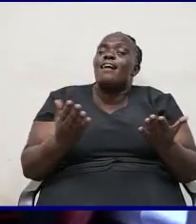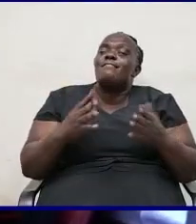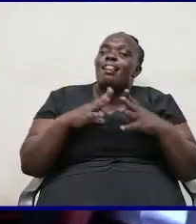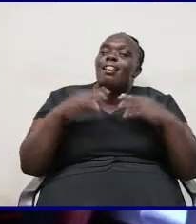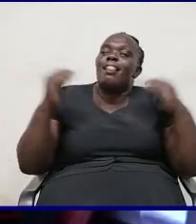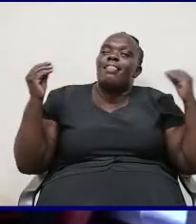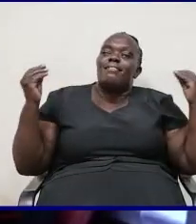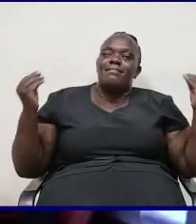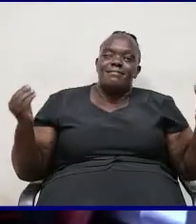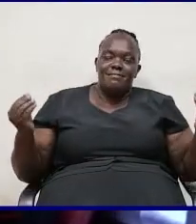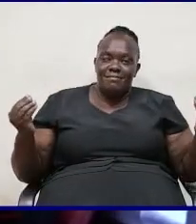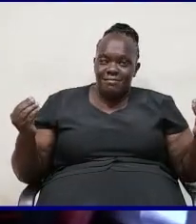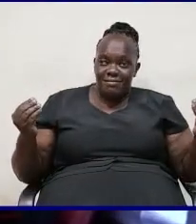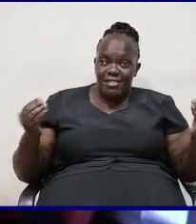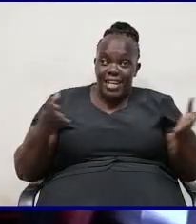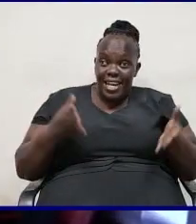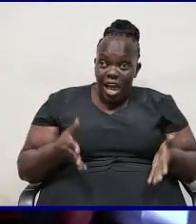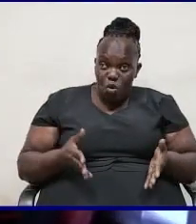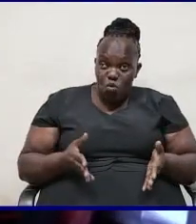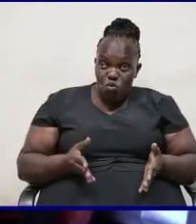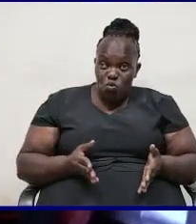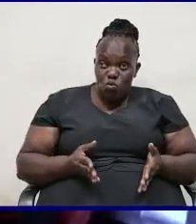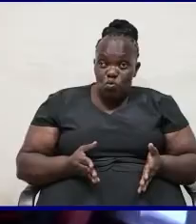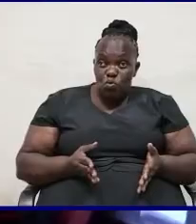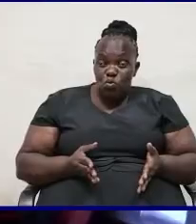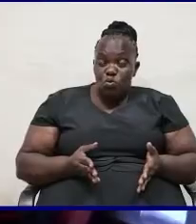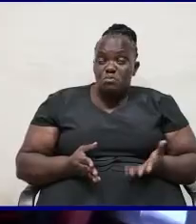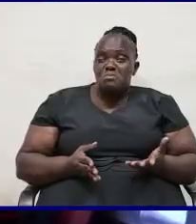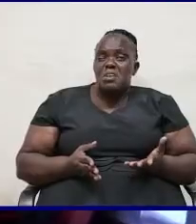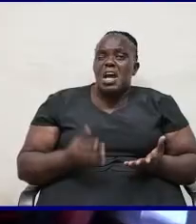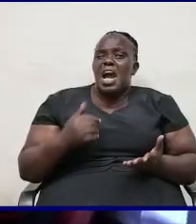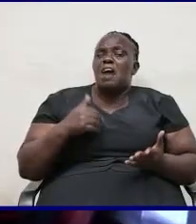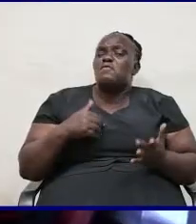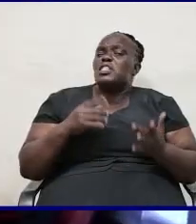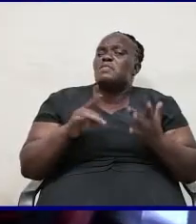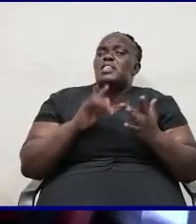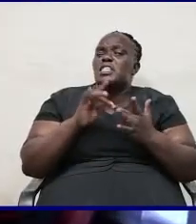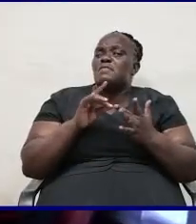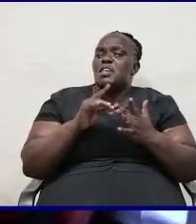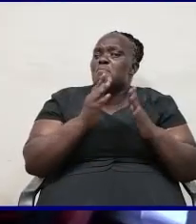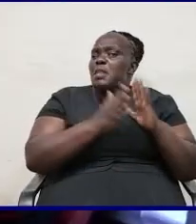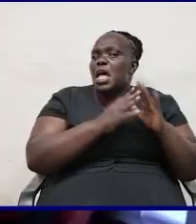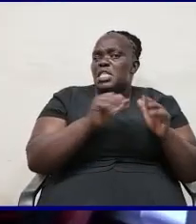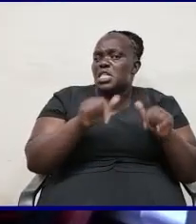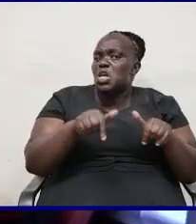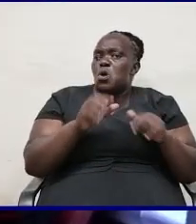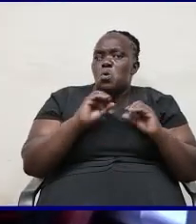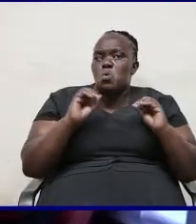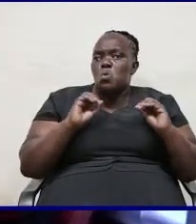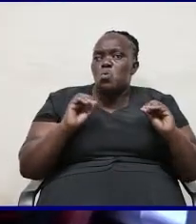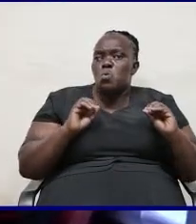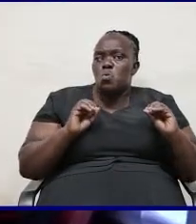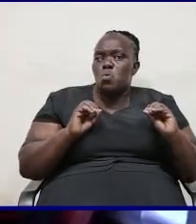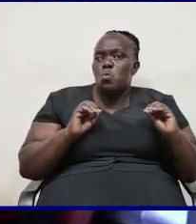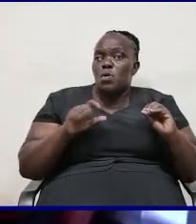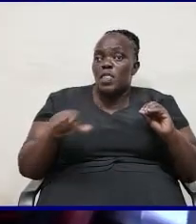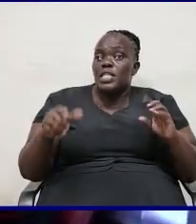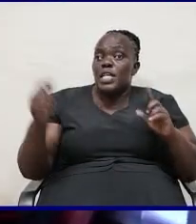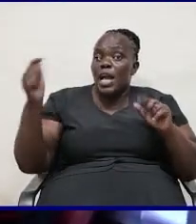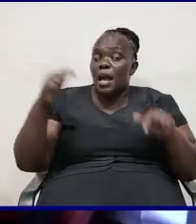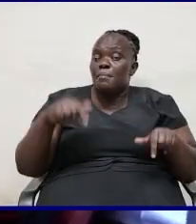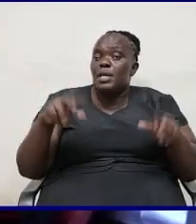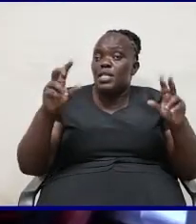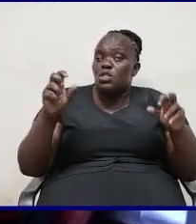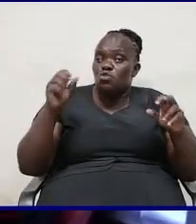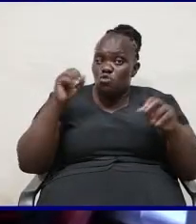just disappeared. So currently, we don't have any specific plans so far that are really firming up